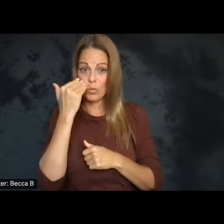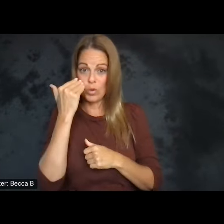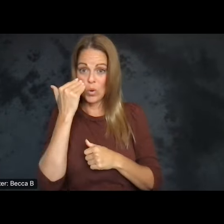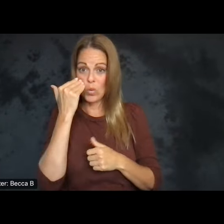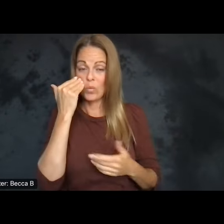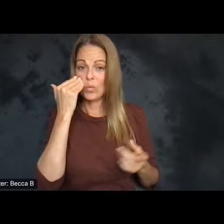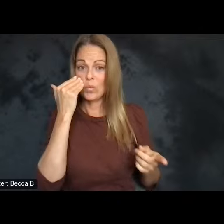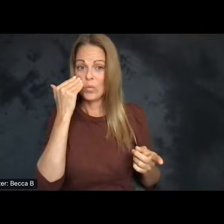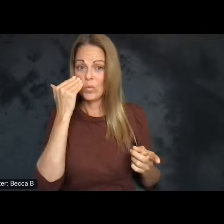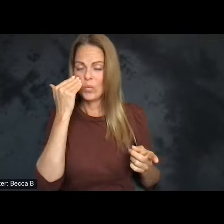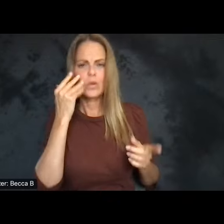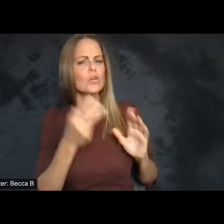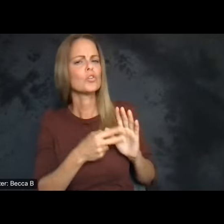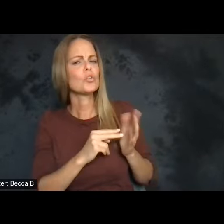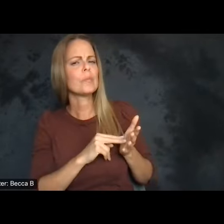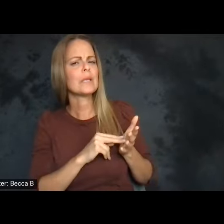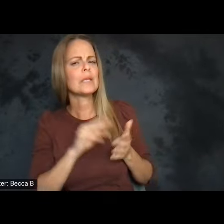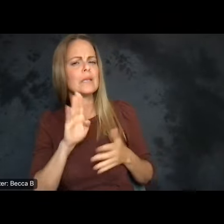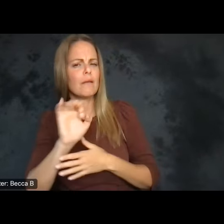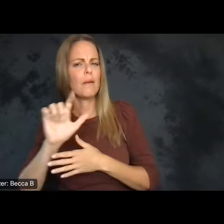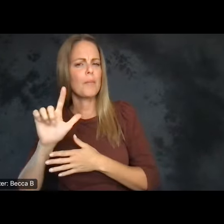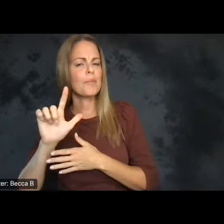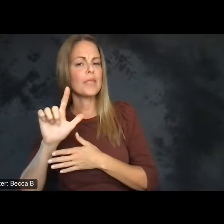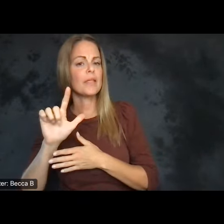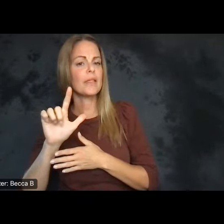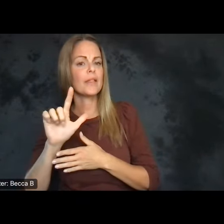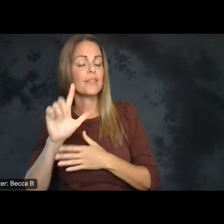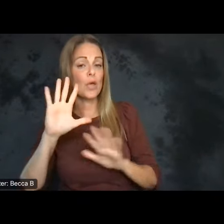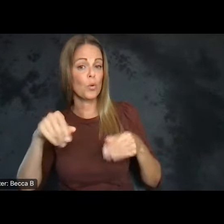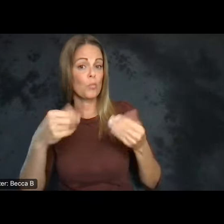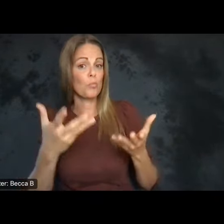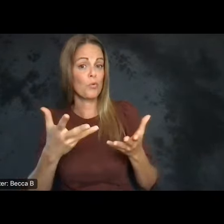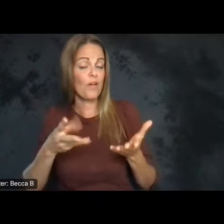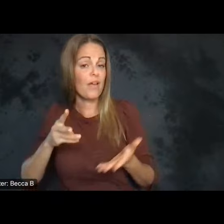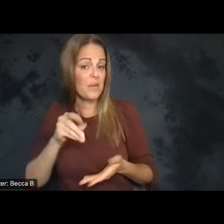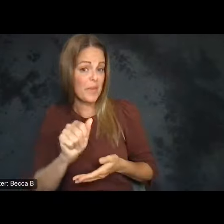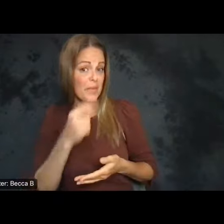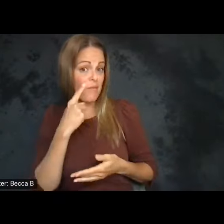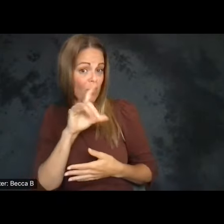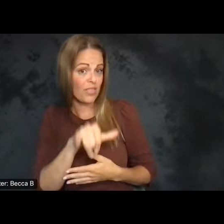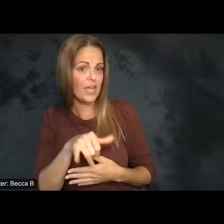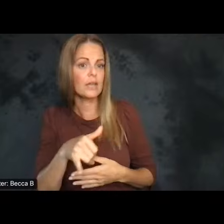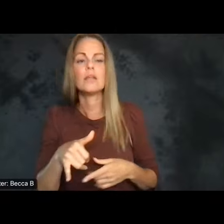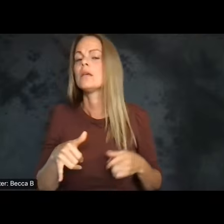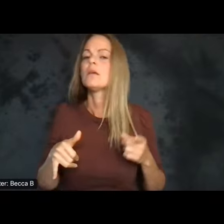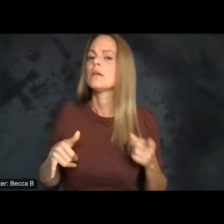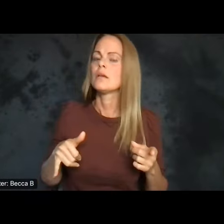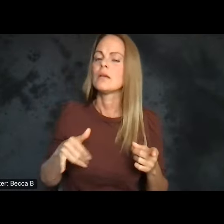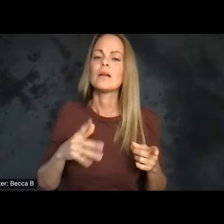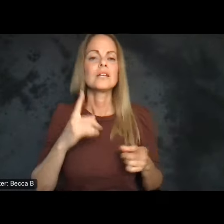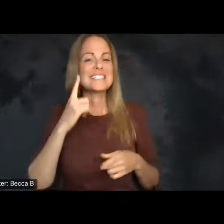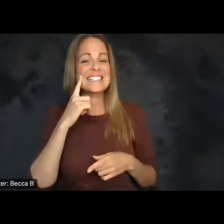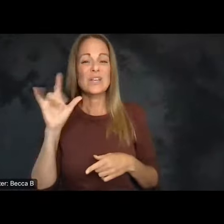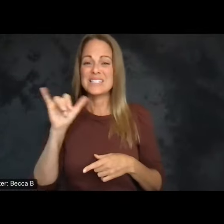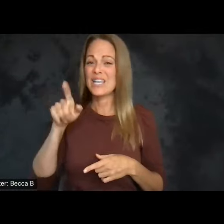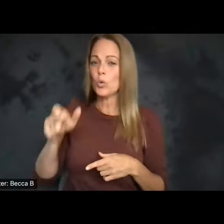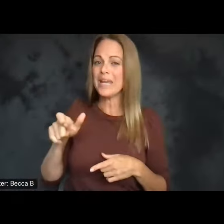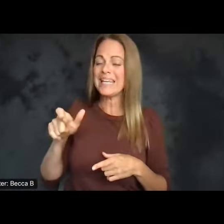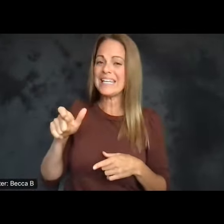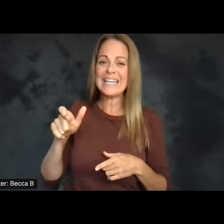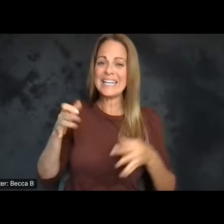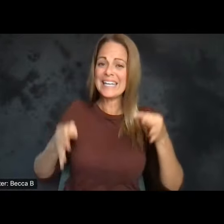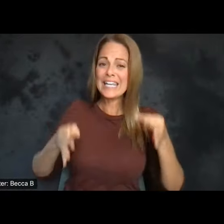You mean a bill that would provide for it? Right. I mean, because it sounds to me like we need hearings on